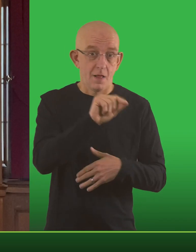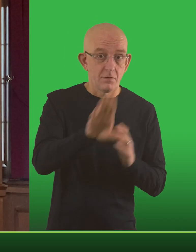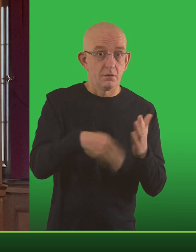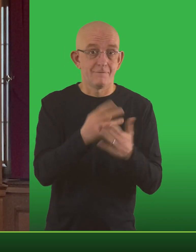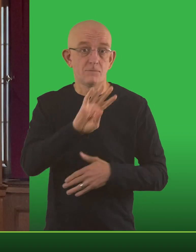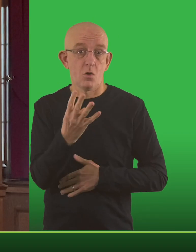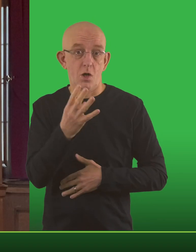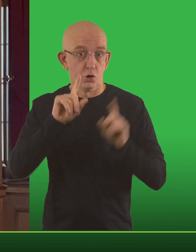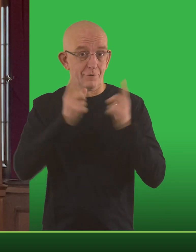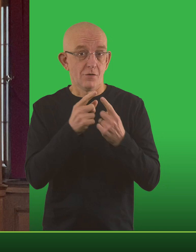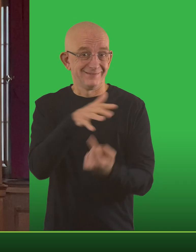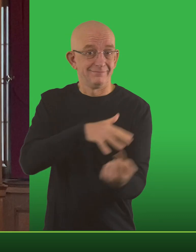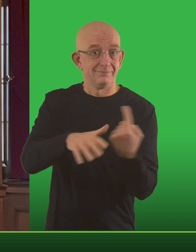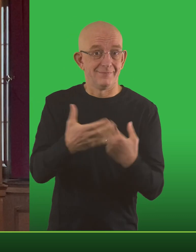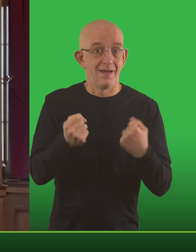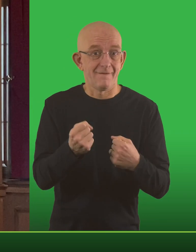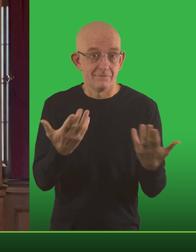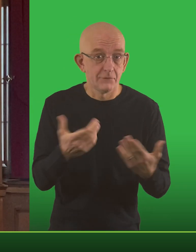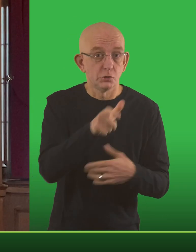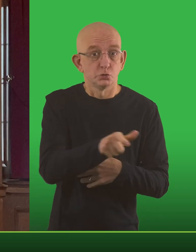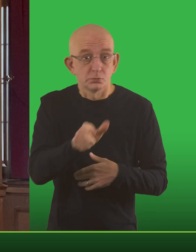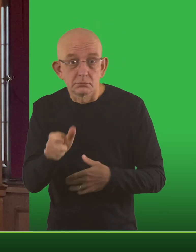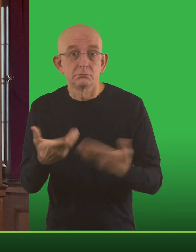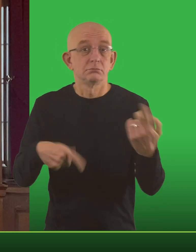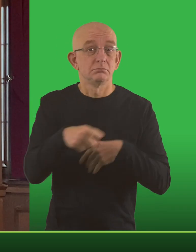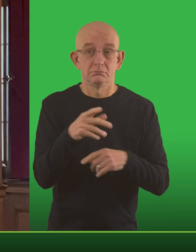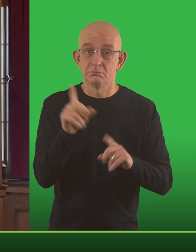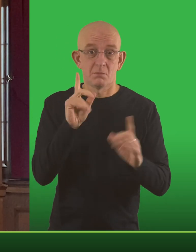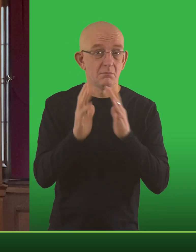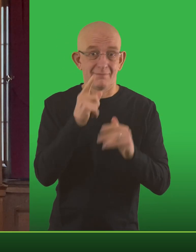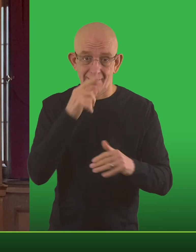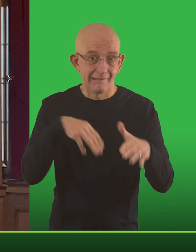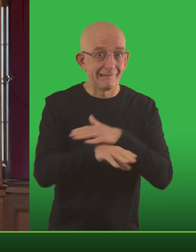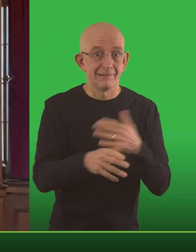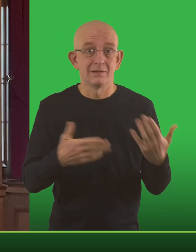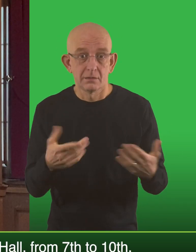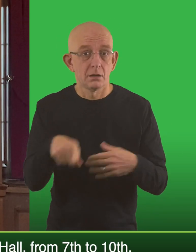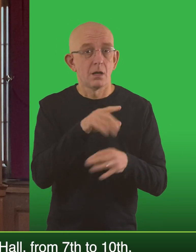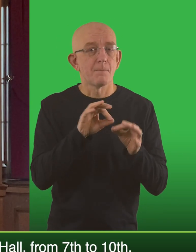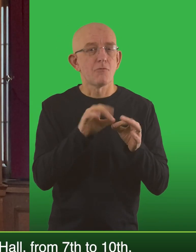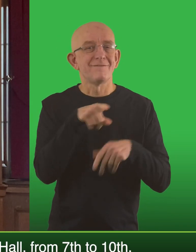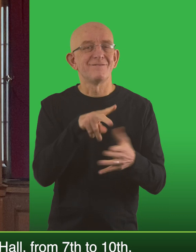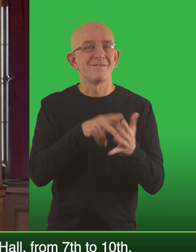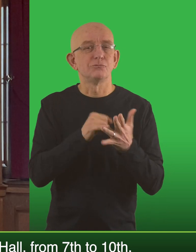from 11 till 4 p.m. at the University Concourse. Students and members of the public are welcome. We're